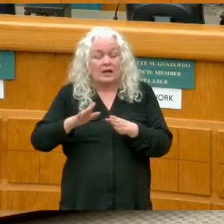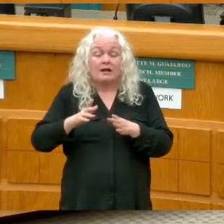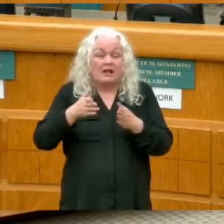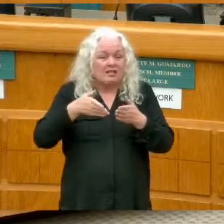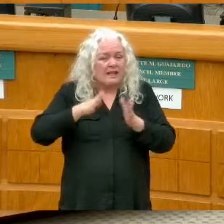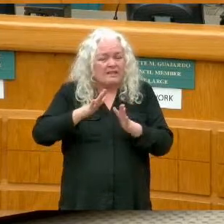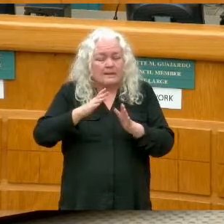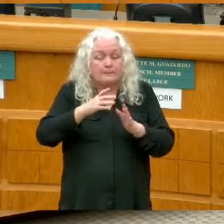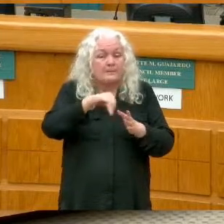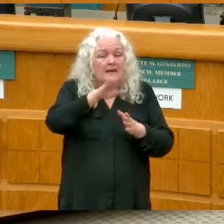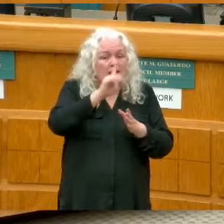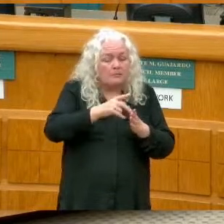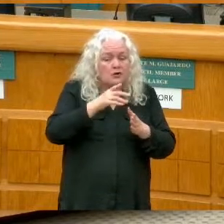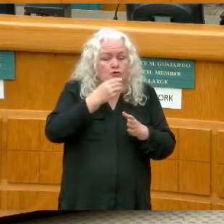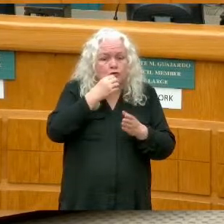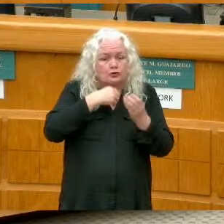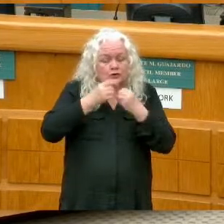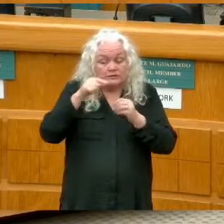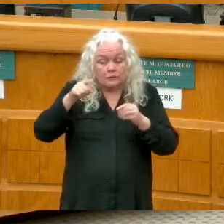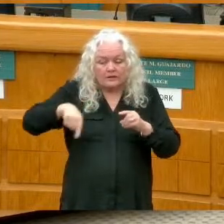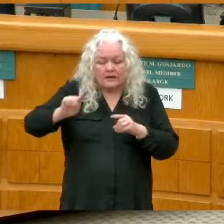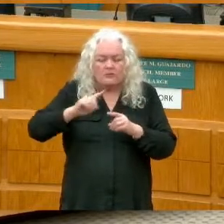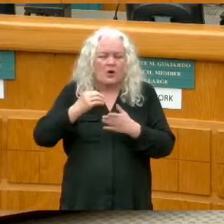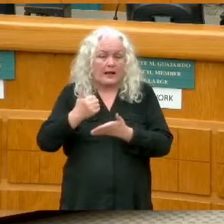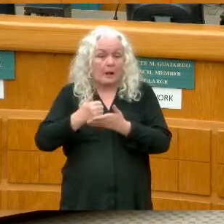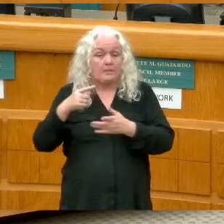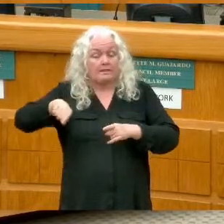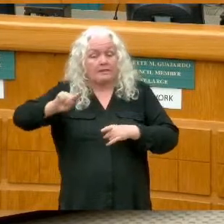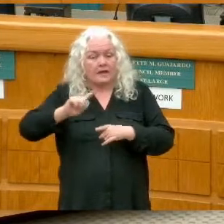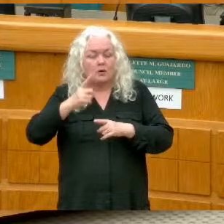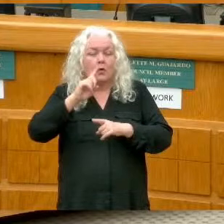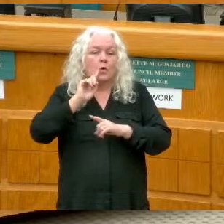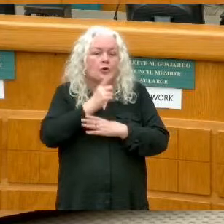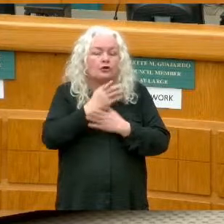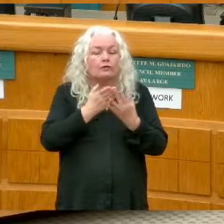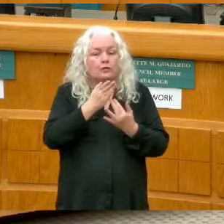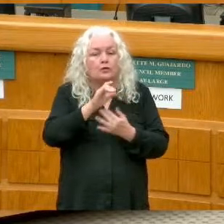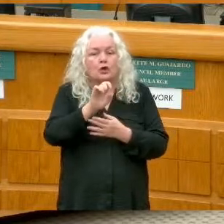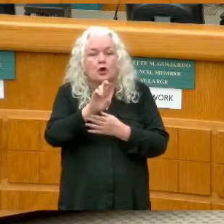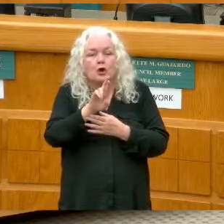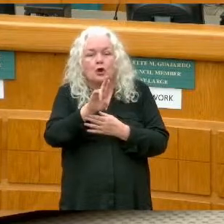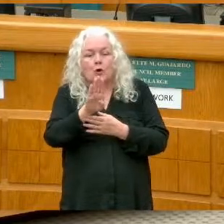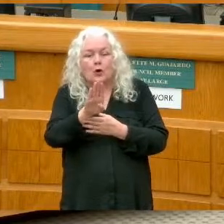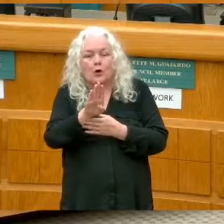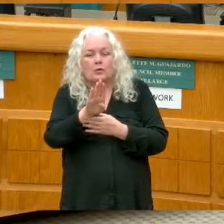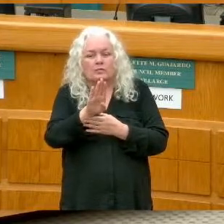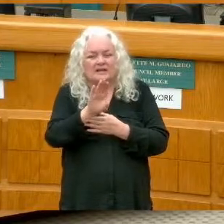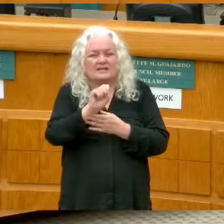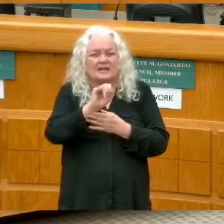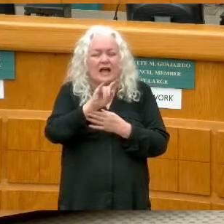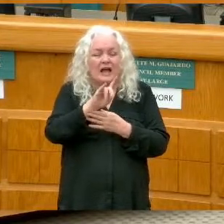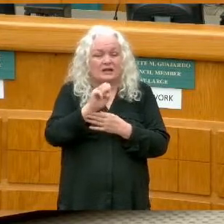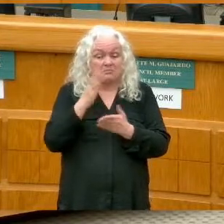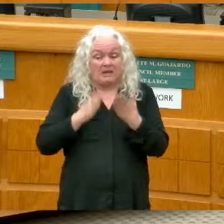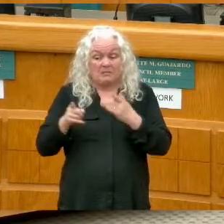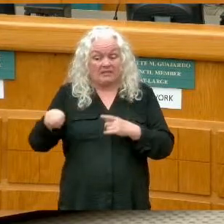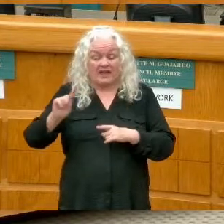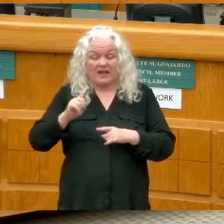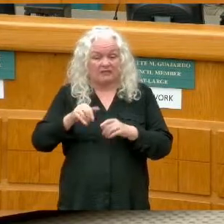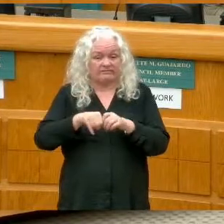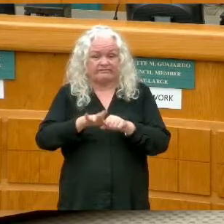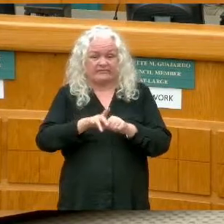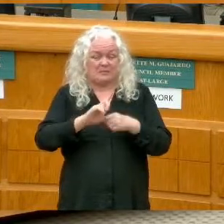groceries for them or helping them to order through curbside. Some of the elderly are not as computer savvy as the younger